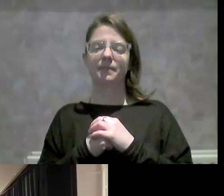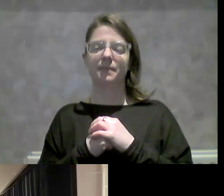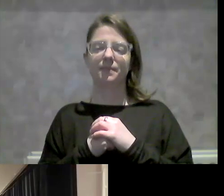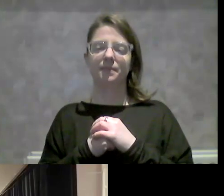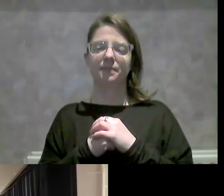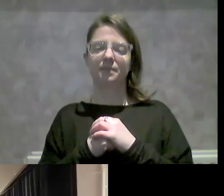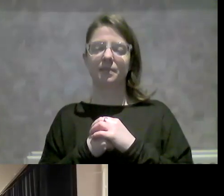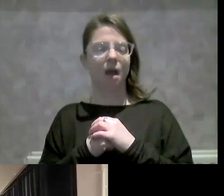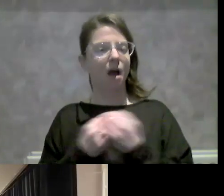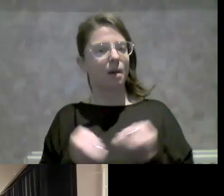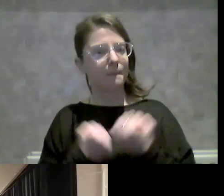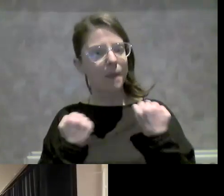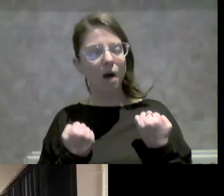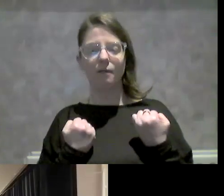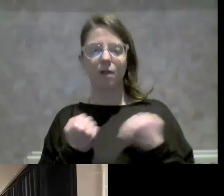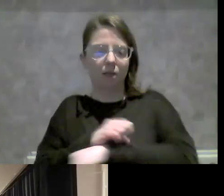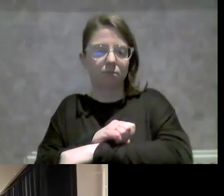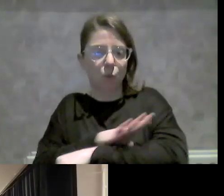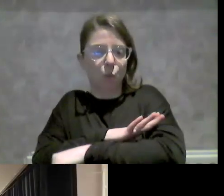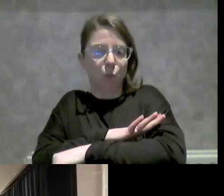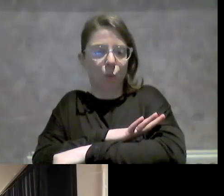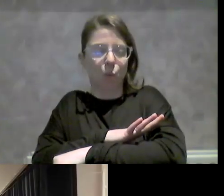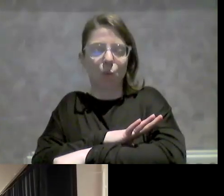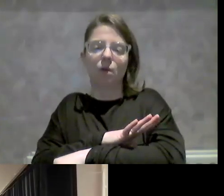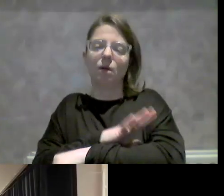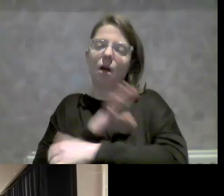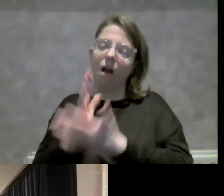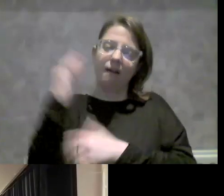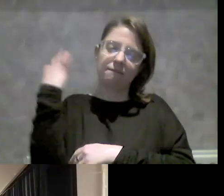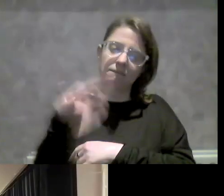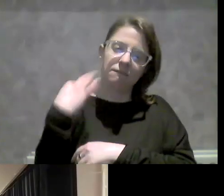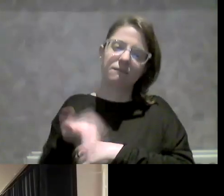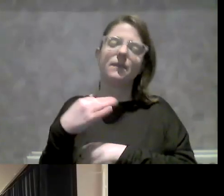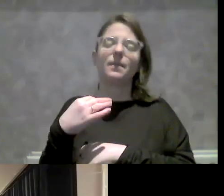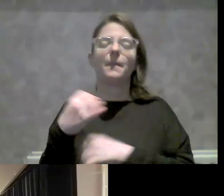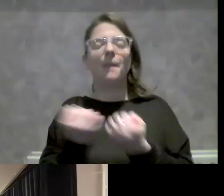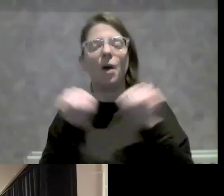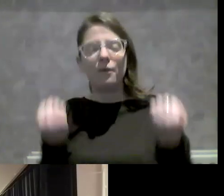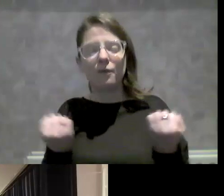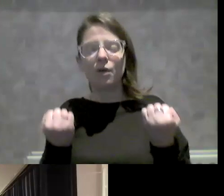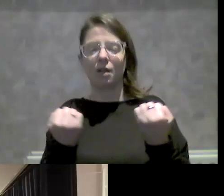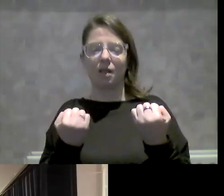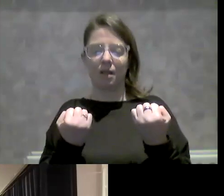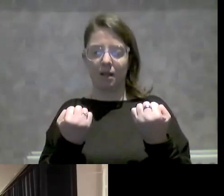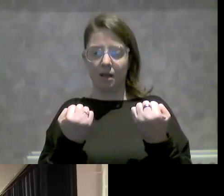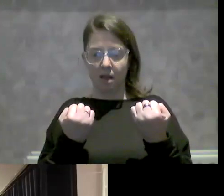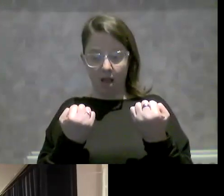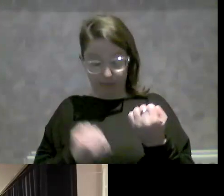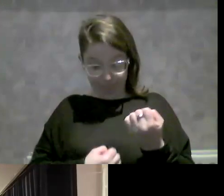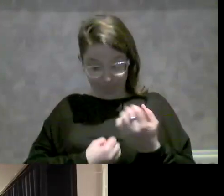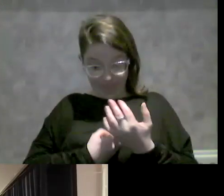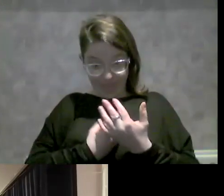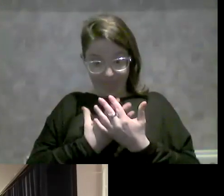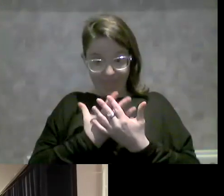Evan said, so powerful. I have goosebumps. Becky said, so sick and powerful. B said, it's been building up all night and that's tipped